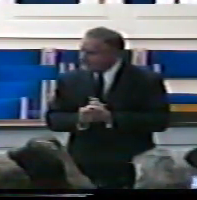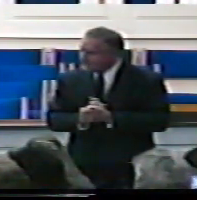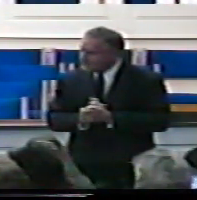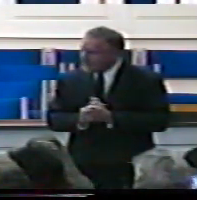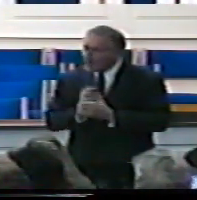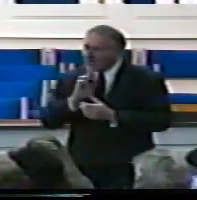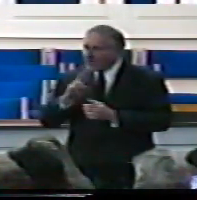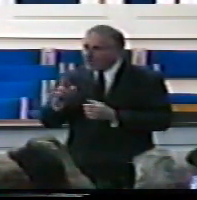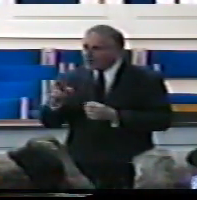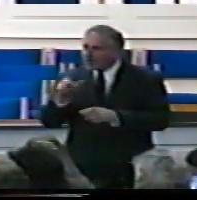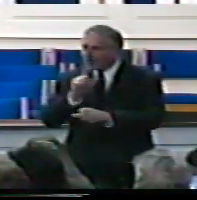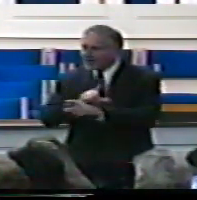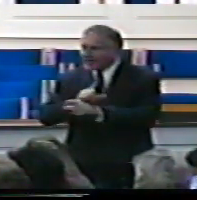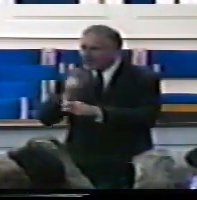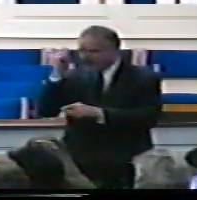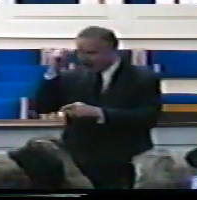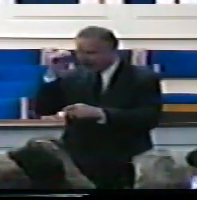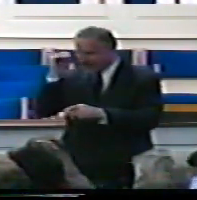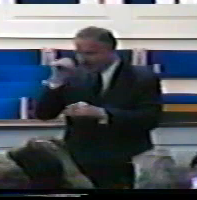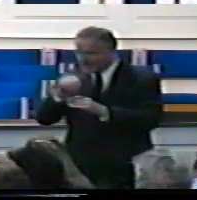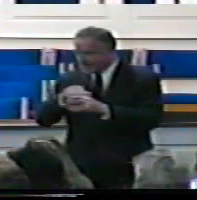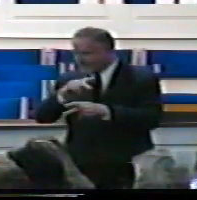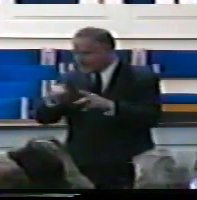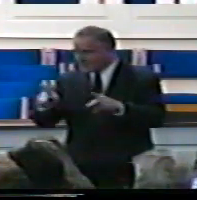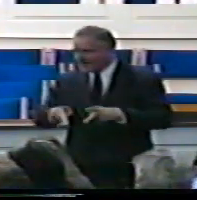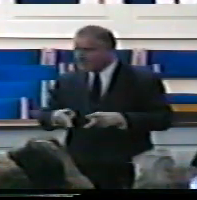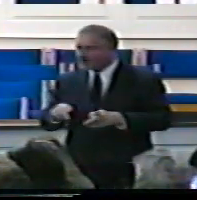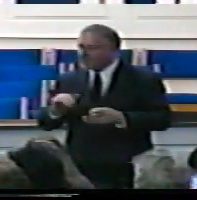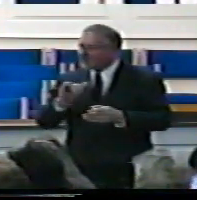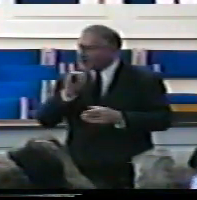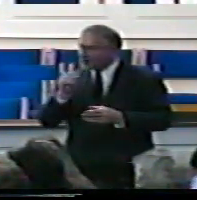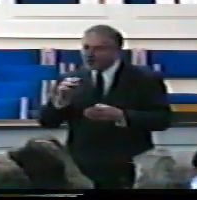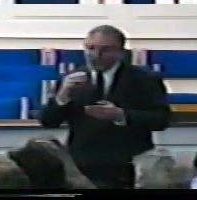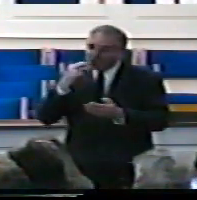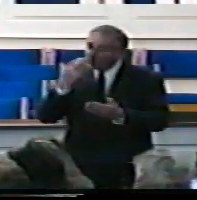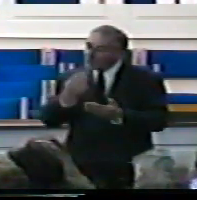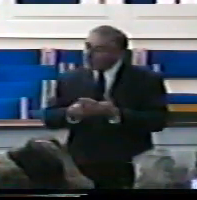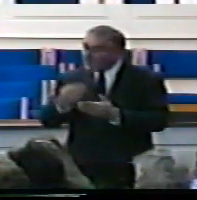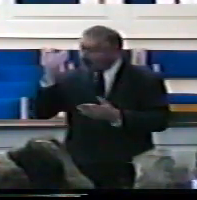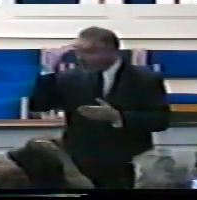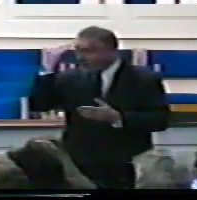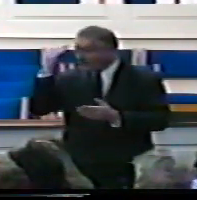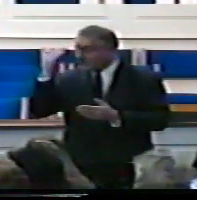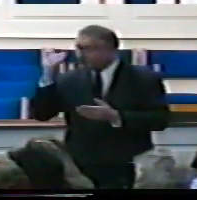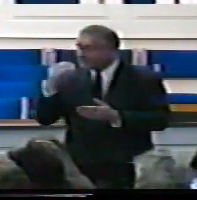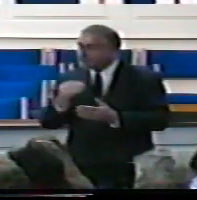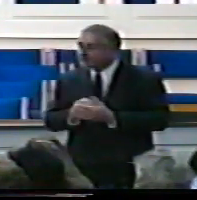Are you laboring in a place that's not well known tonight? Just listen.